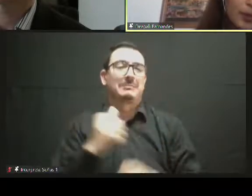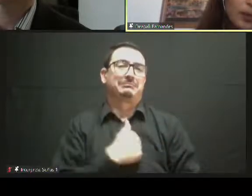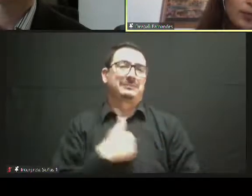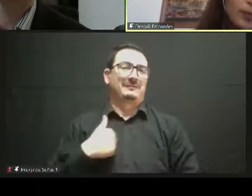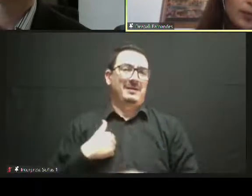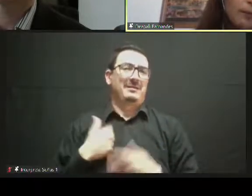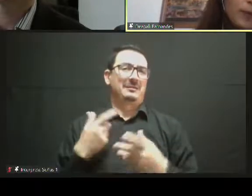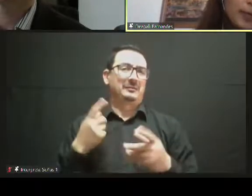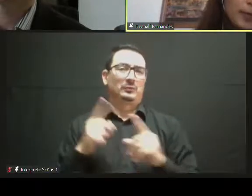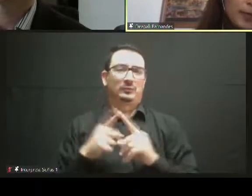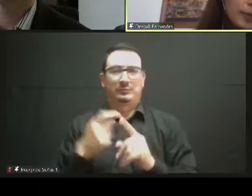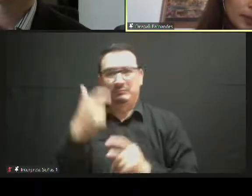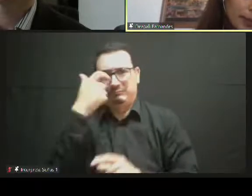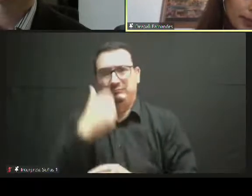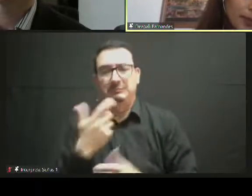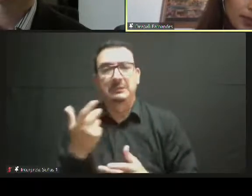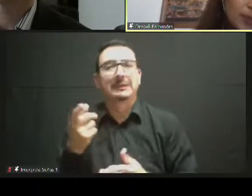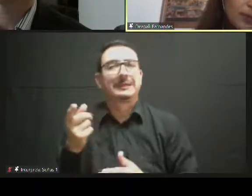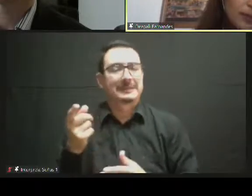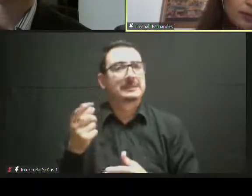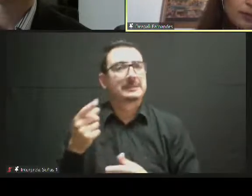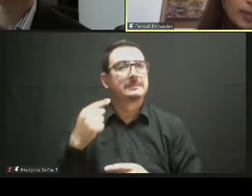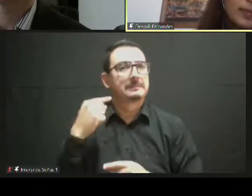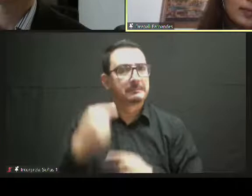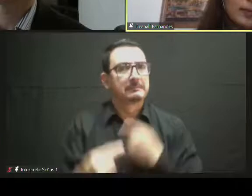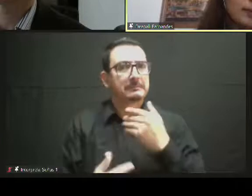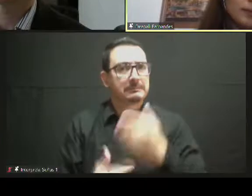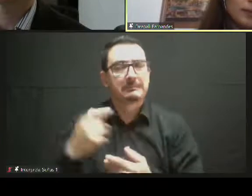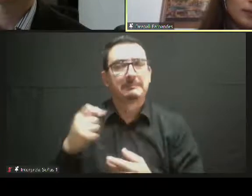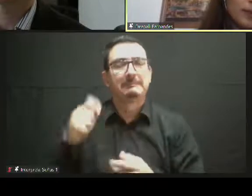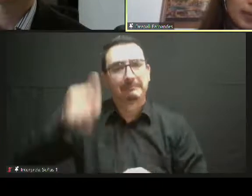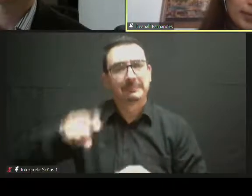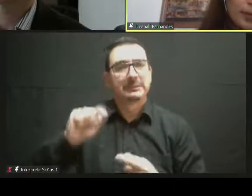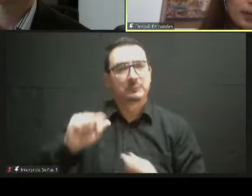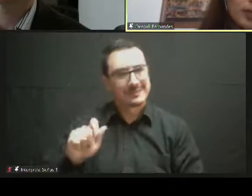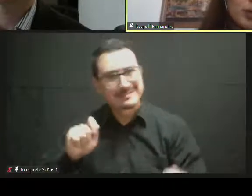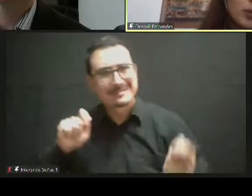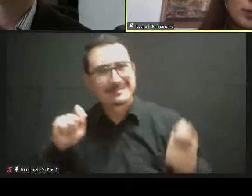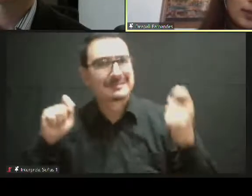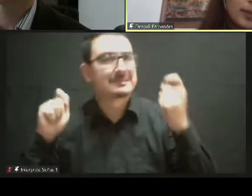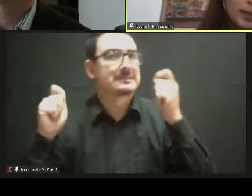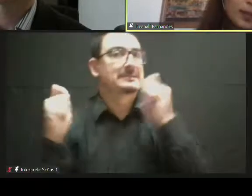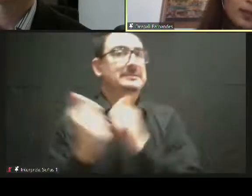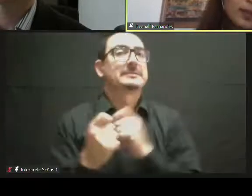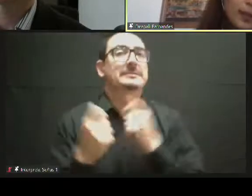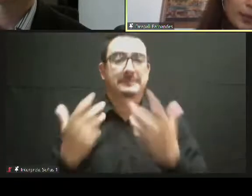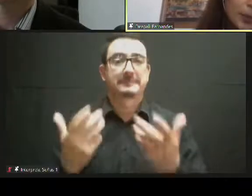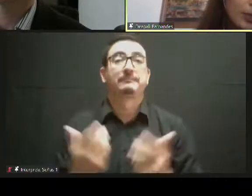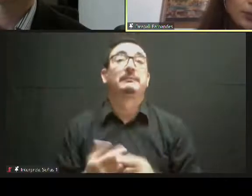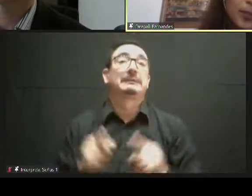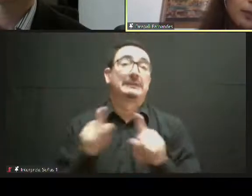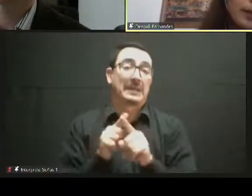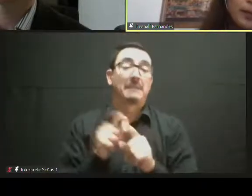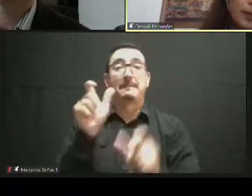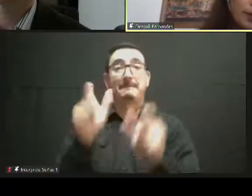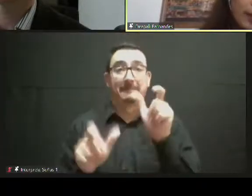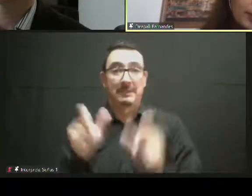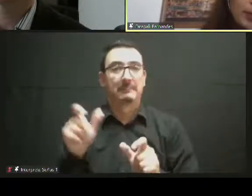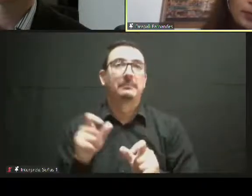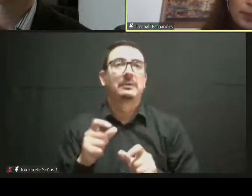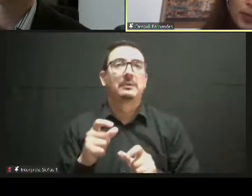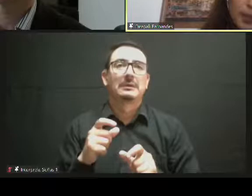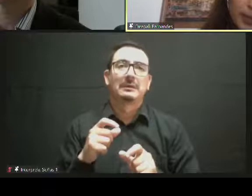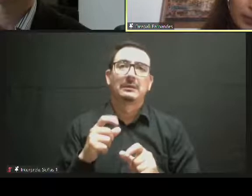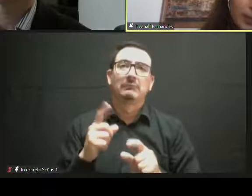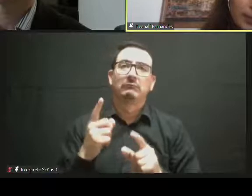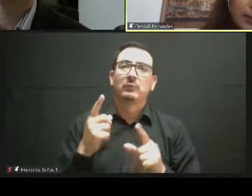One of the key factors in the success of the Indian IT sector was basically the Indian diaspora who came back with